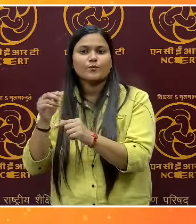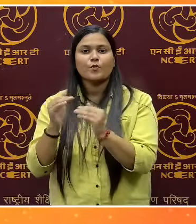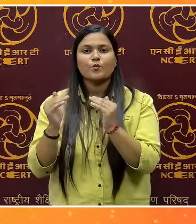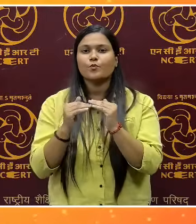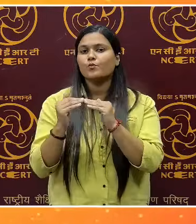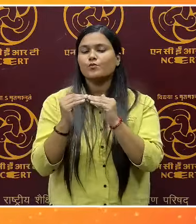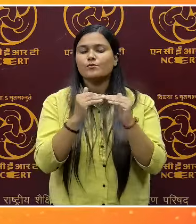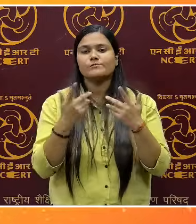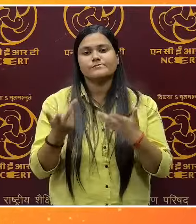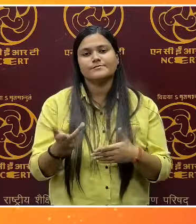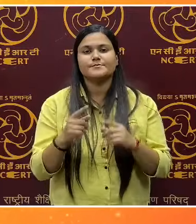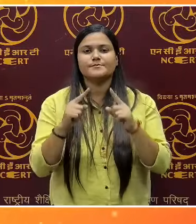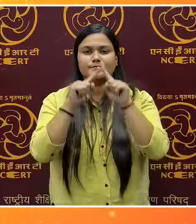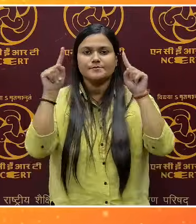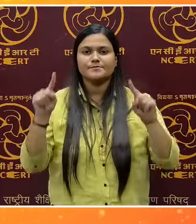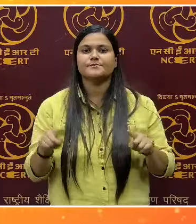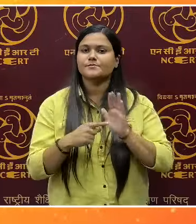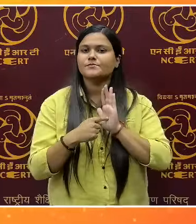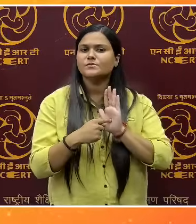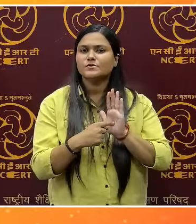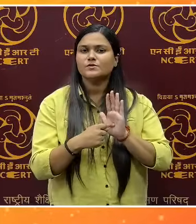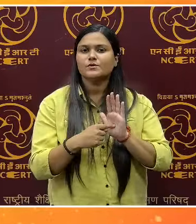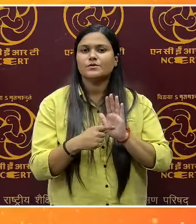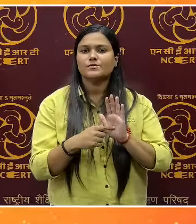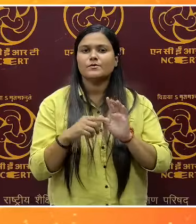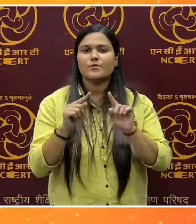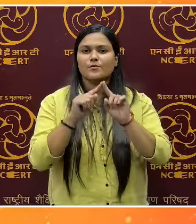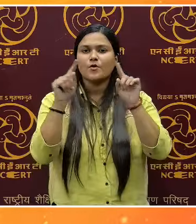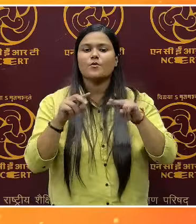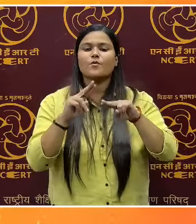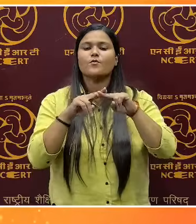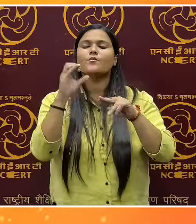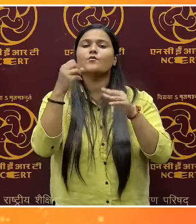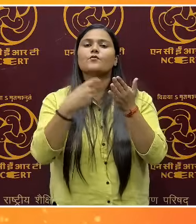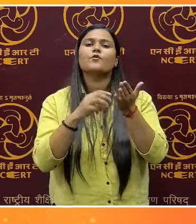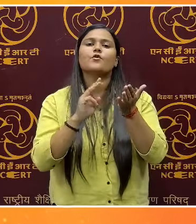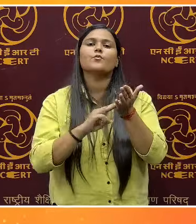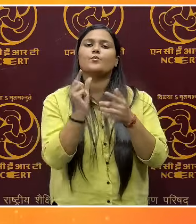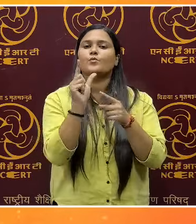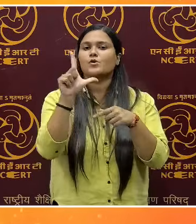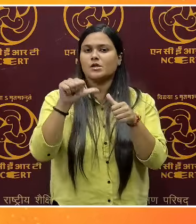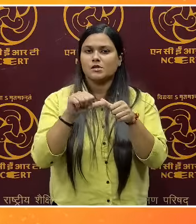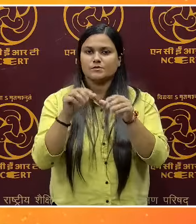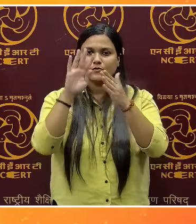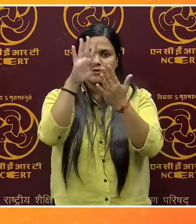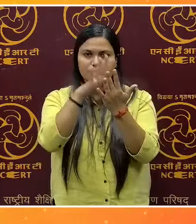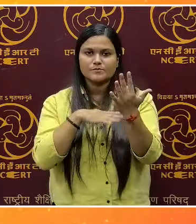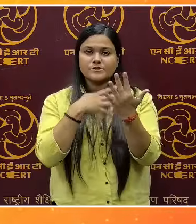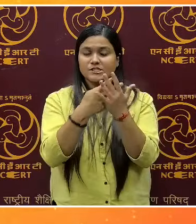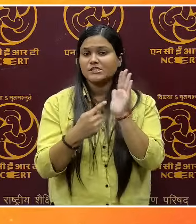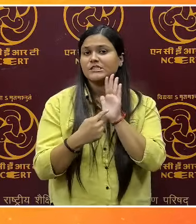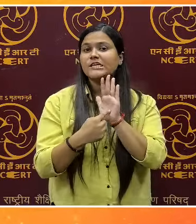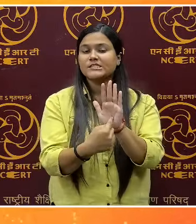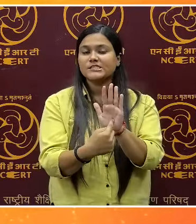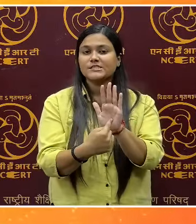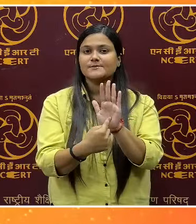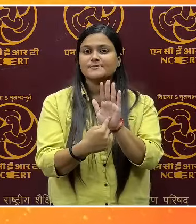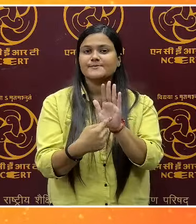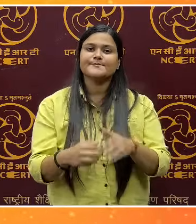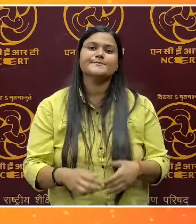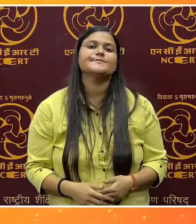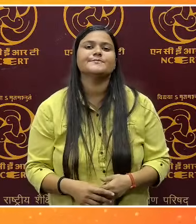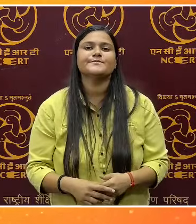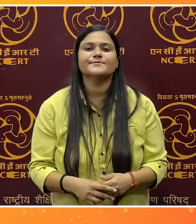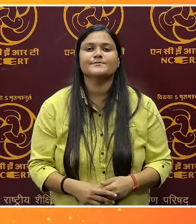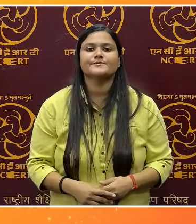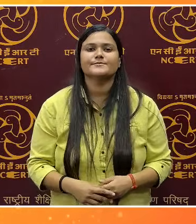going to use this. See, I can show you one formula chart I have brought for you. Okay. Same. Any number raised to 0 is 1, children. If